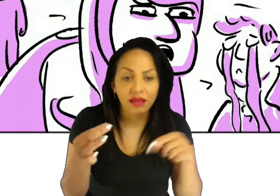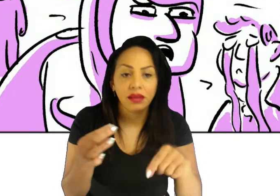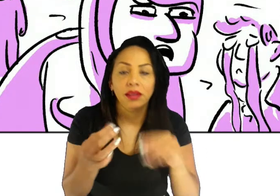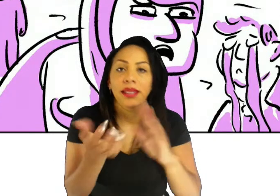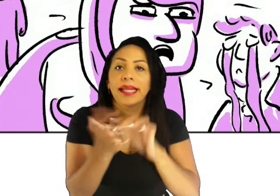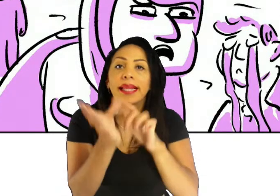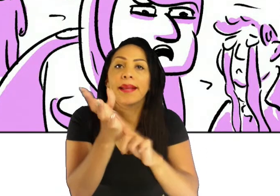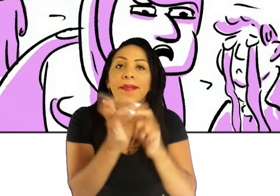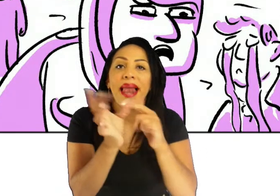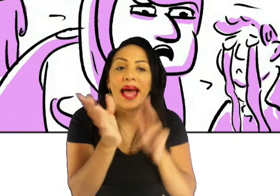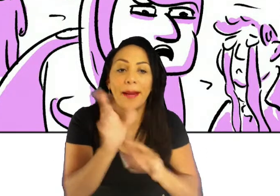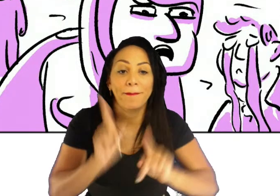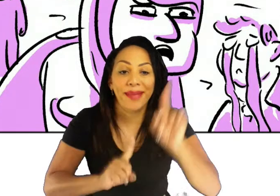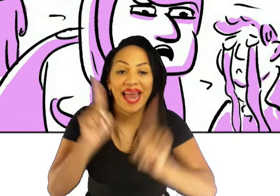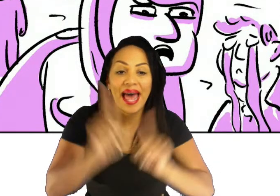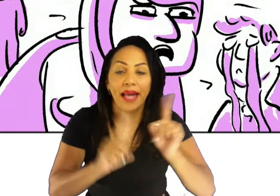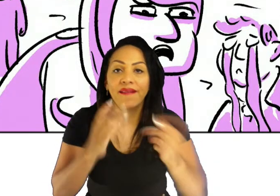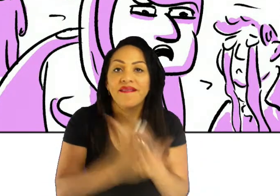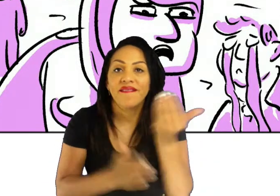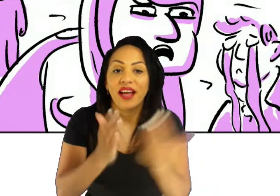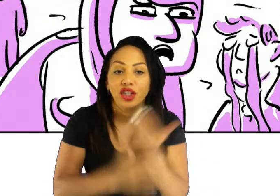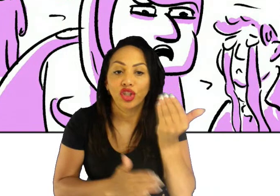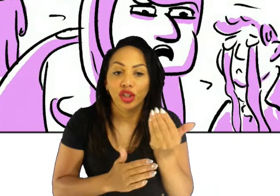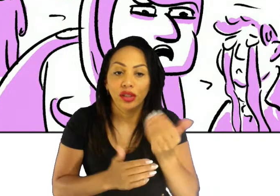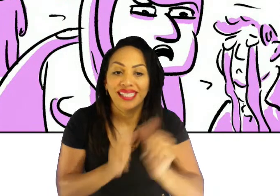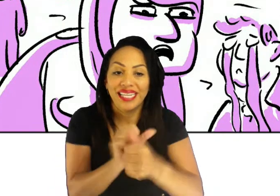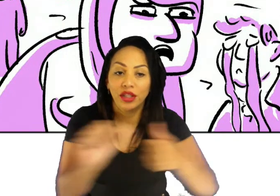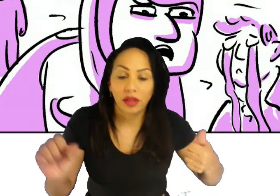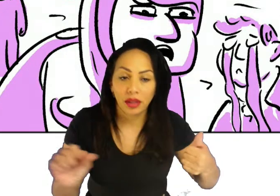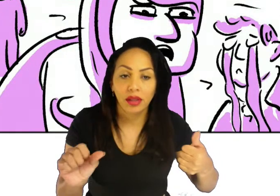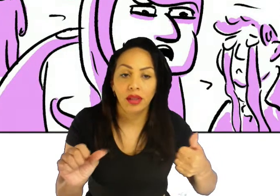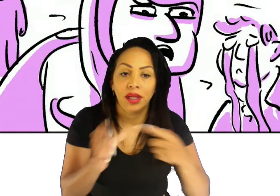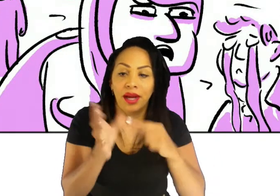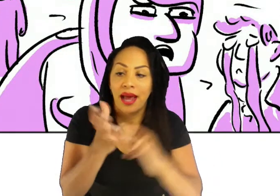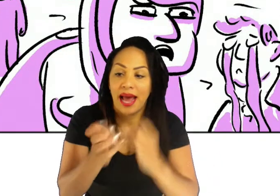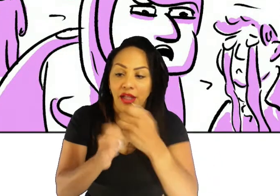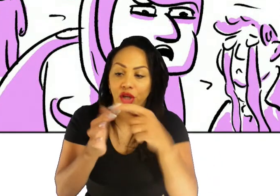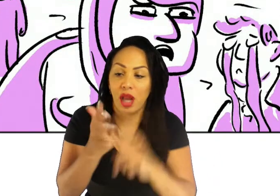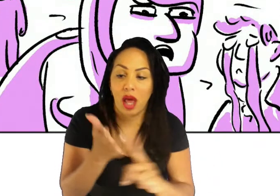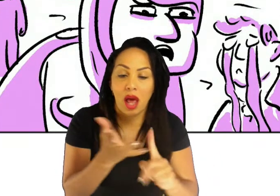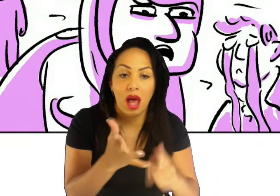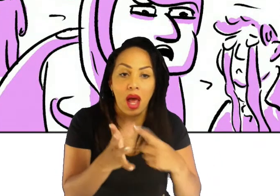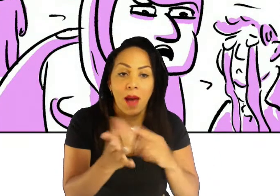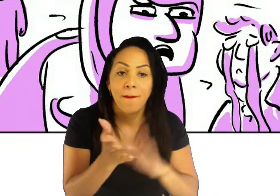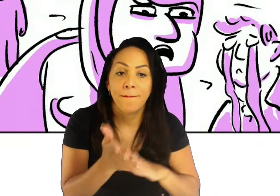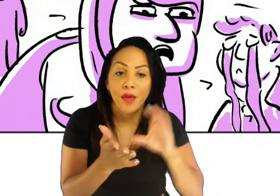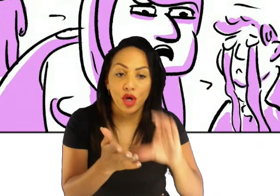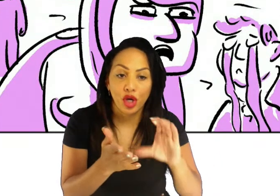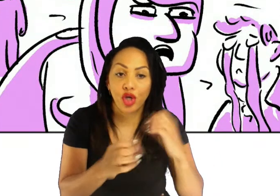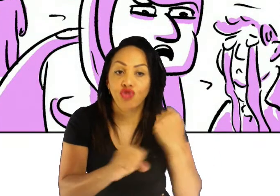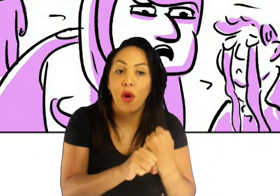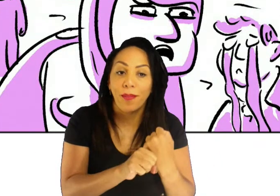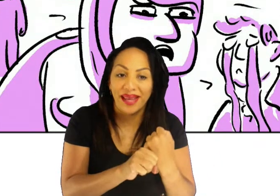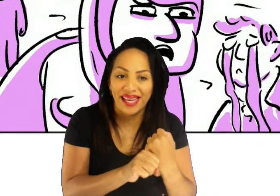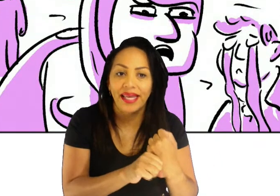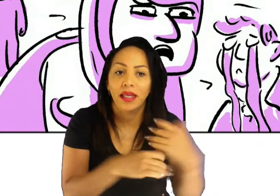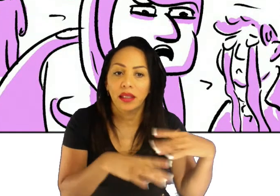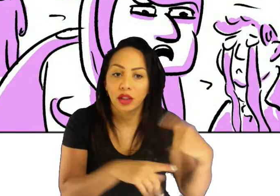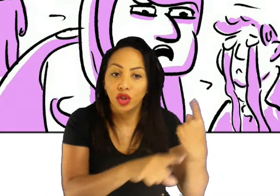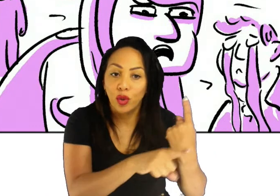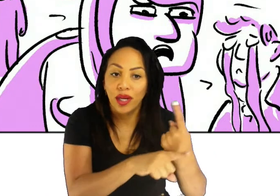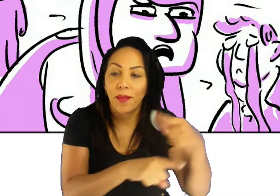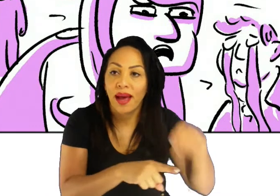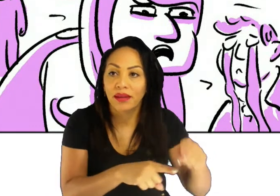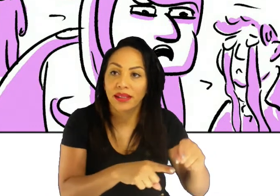industry. Angela McRobbie talks about precarity and passionate work at length in Be Creative,